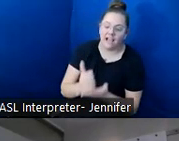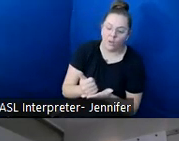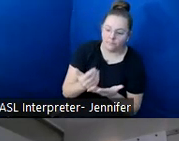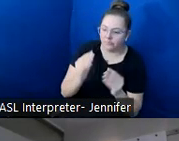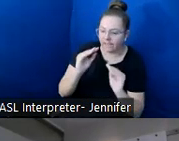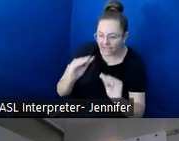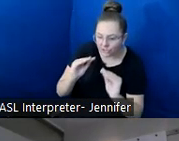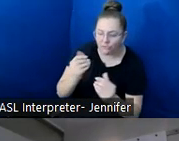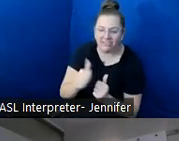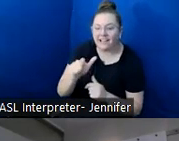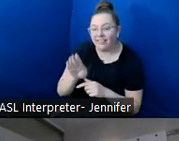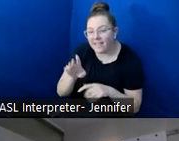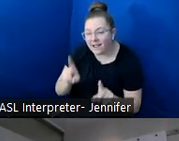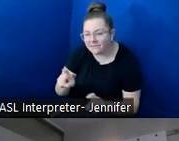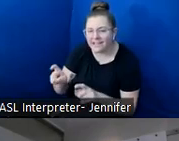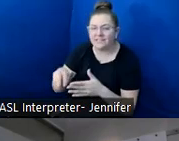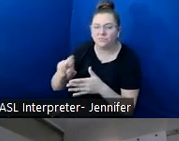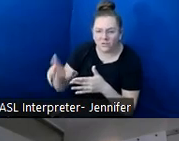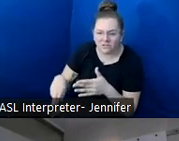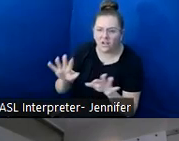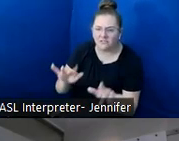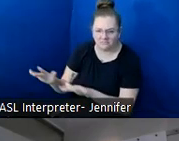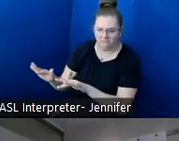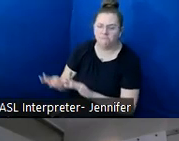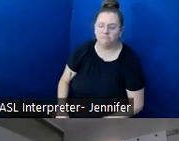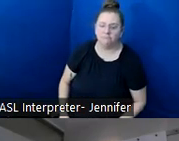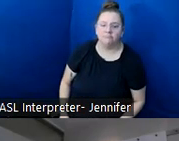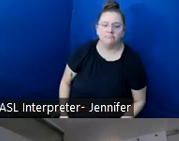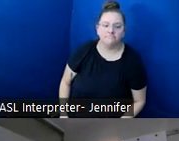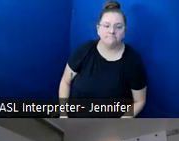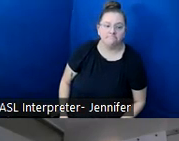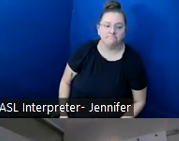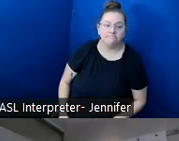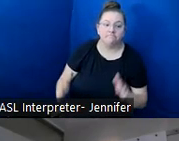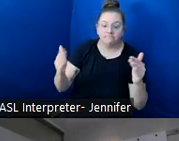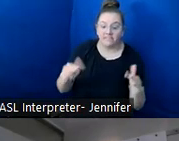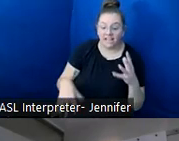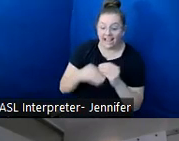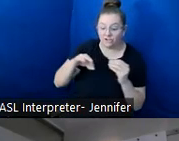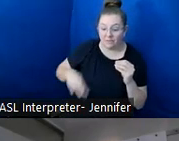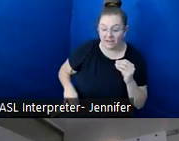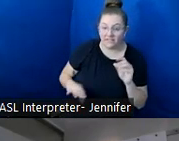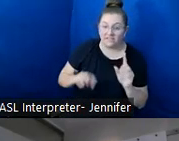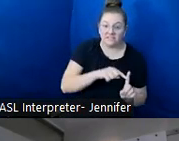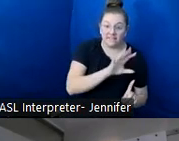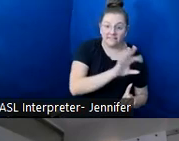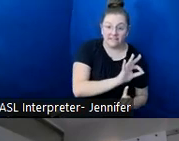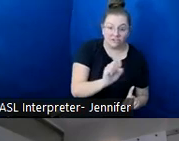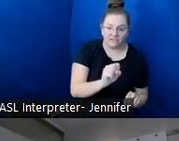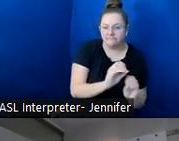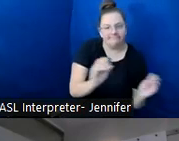the lab tests or results, etc. Extra benefits. There are no extra benefits in